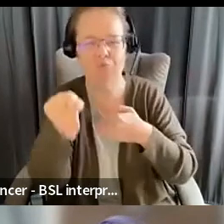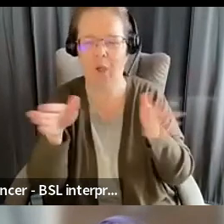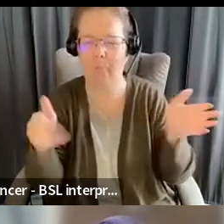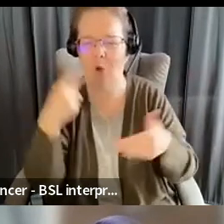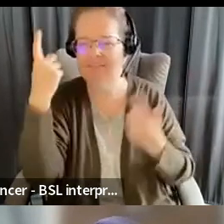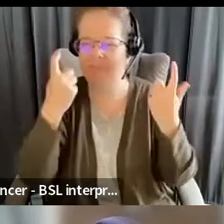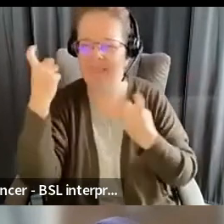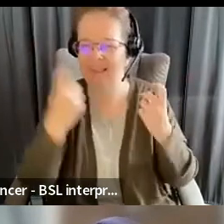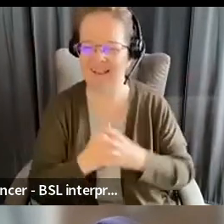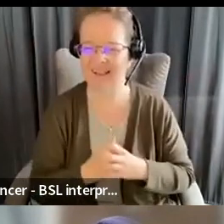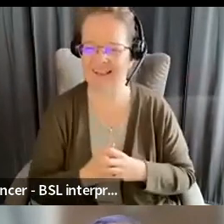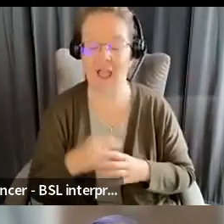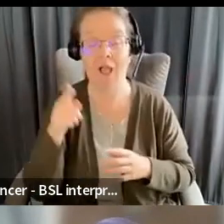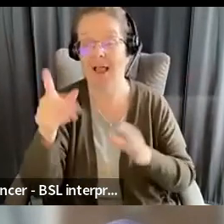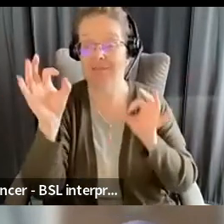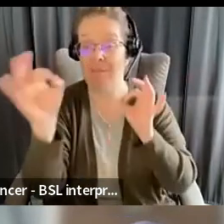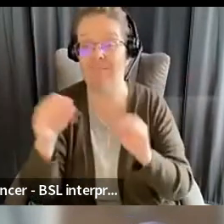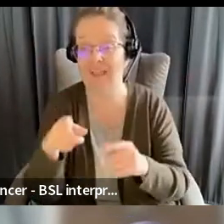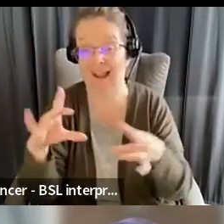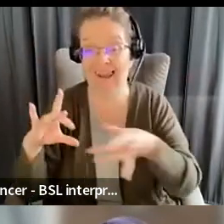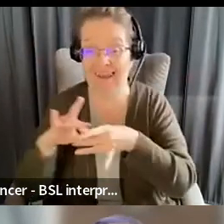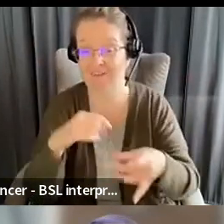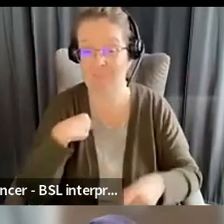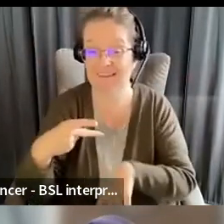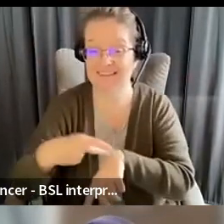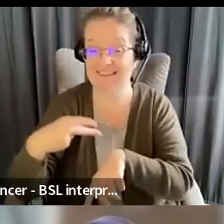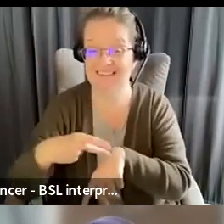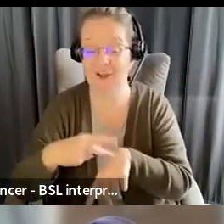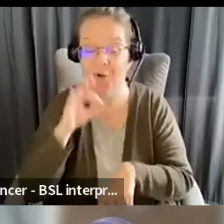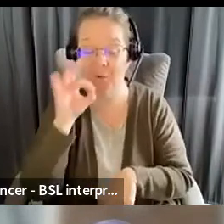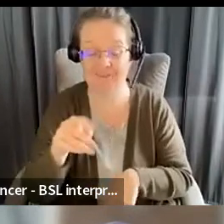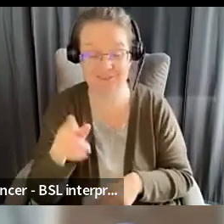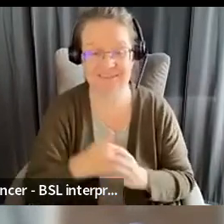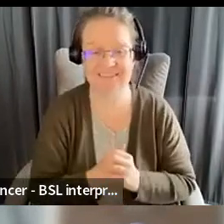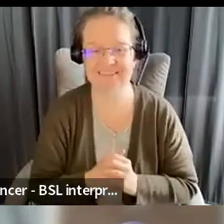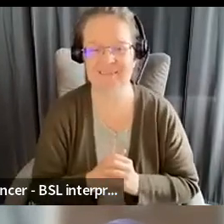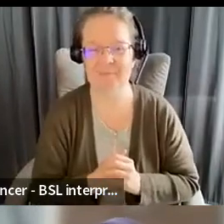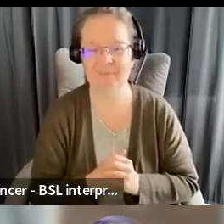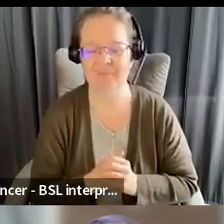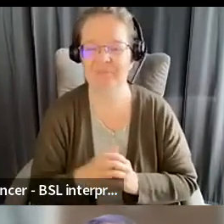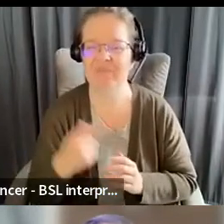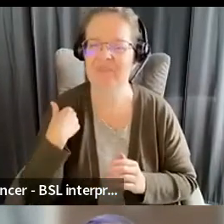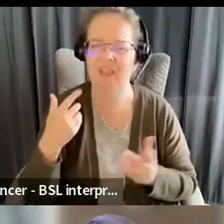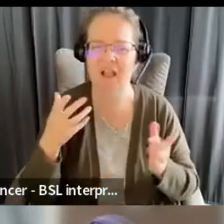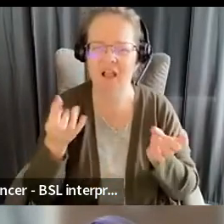And you're answering my second question, so let's not ruin it for everyone else. But let's hear